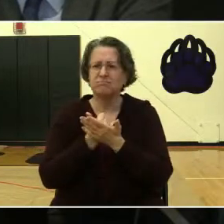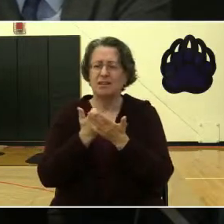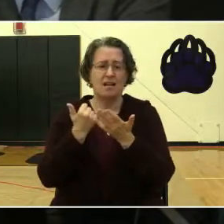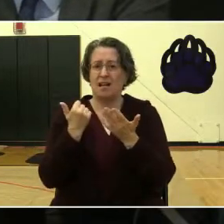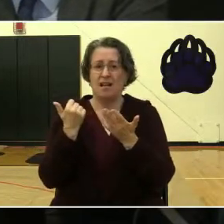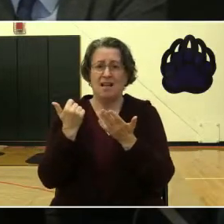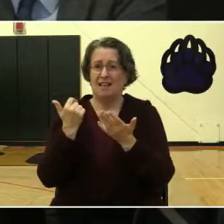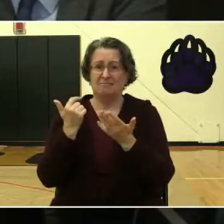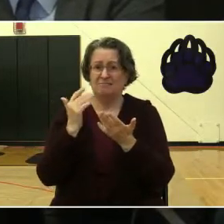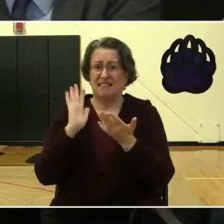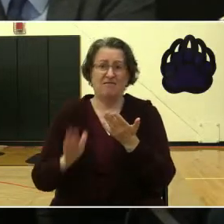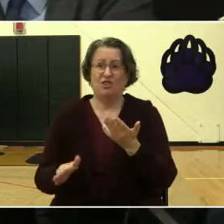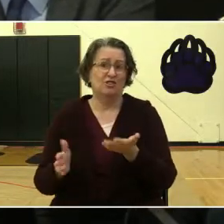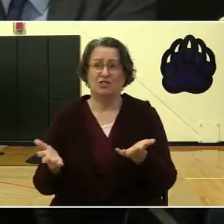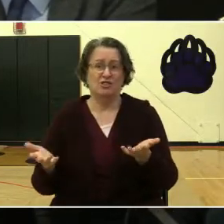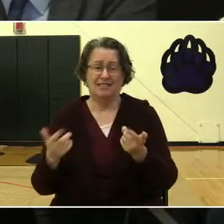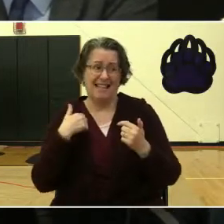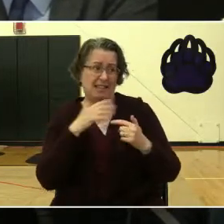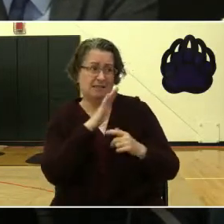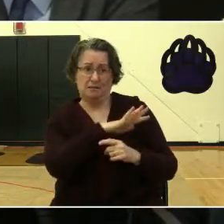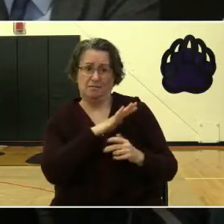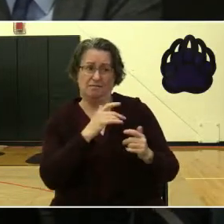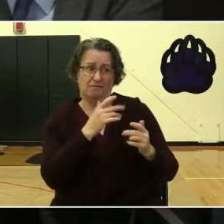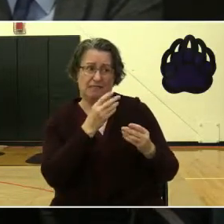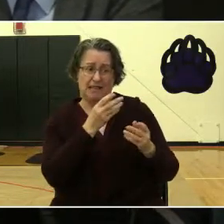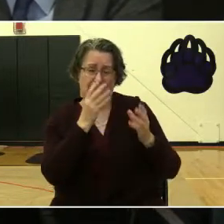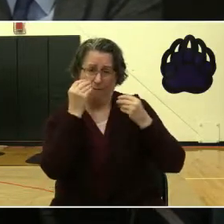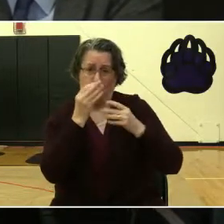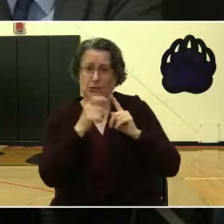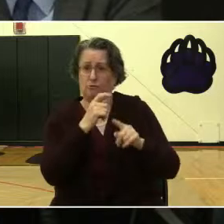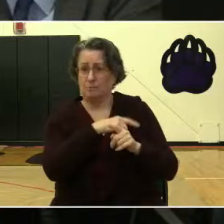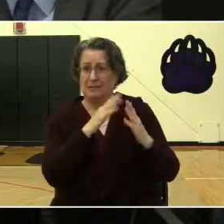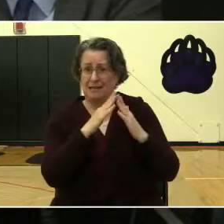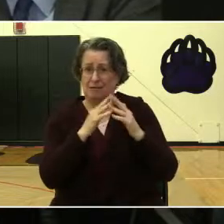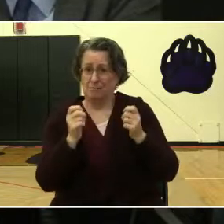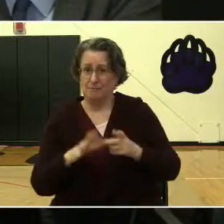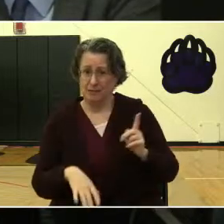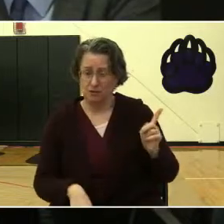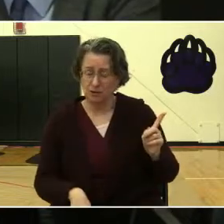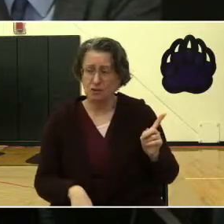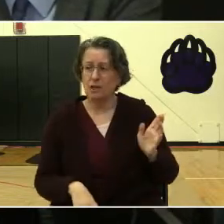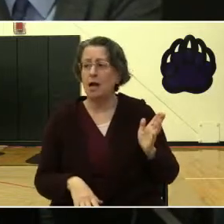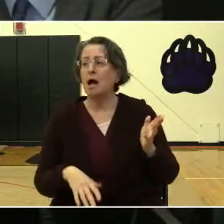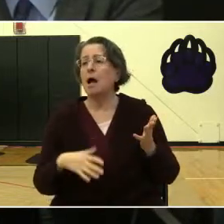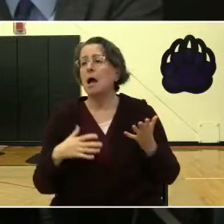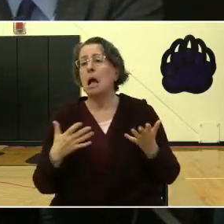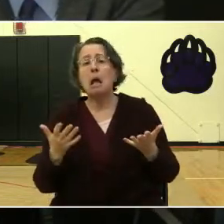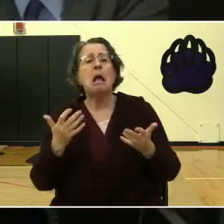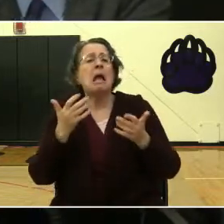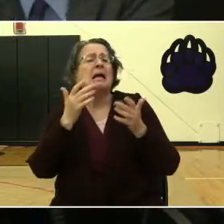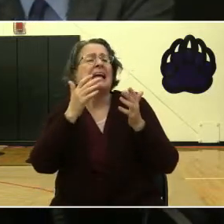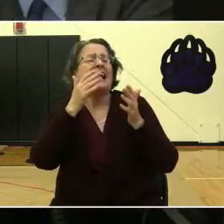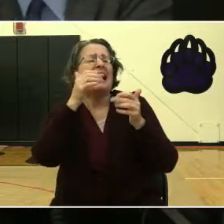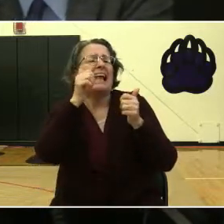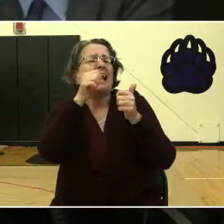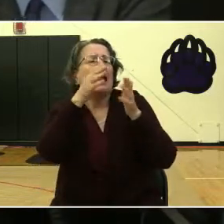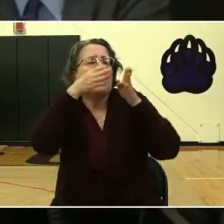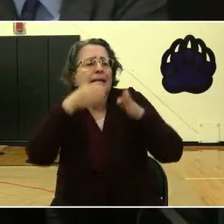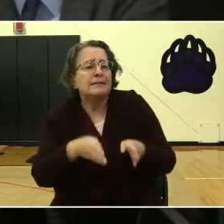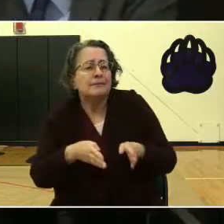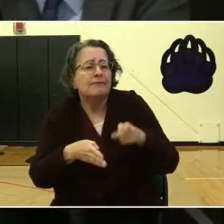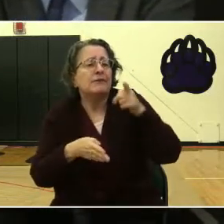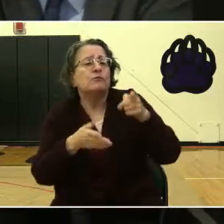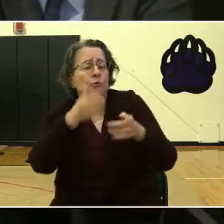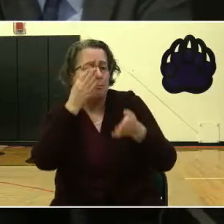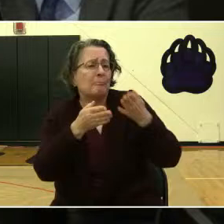now um I think individually there may be an answer for like individual department heads that I can work on to get an answer for